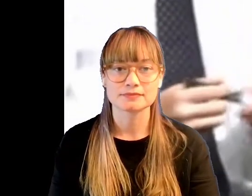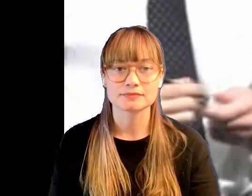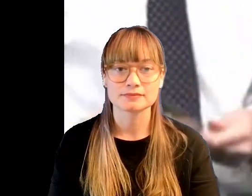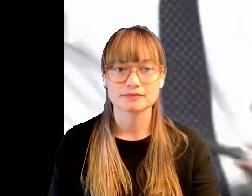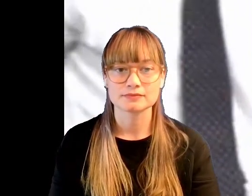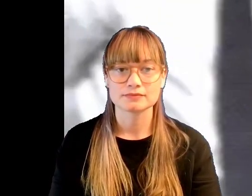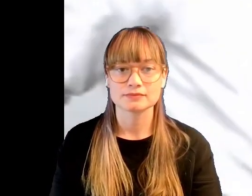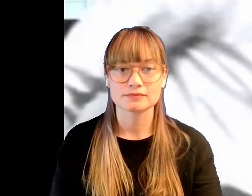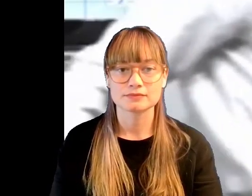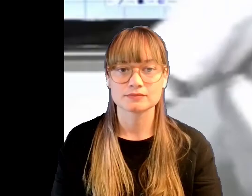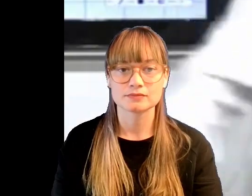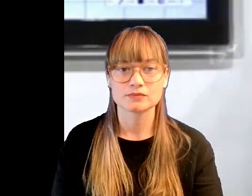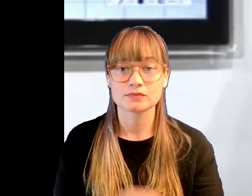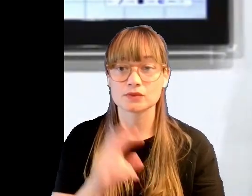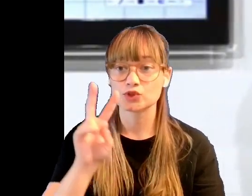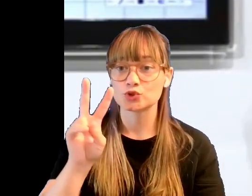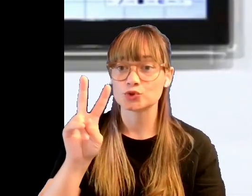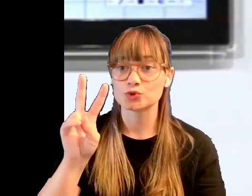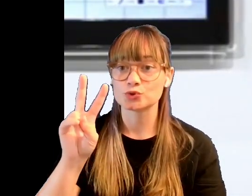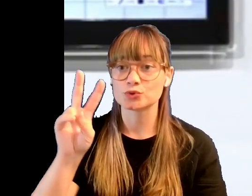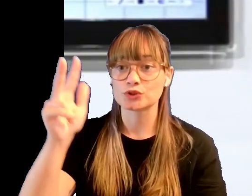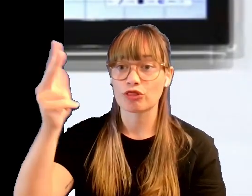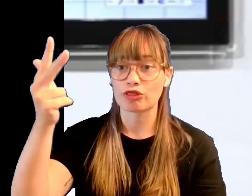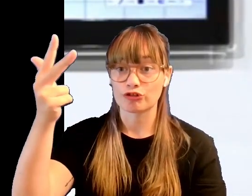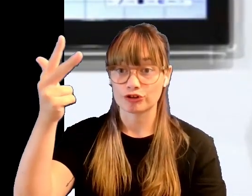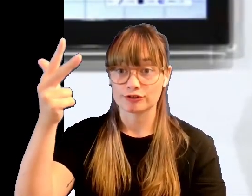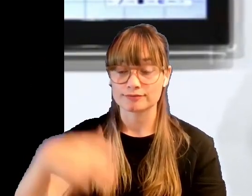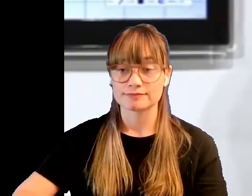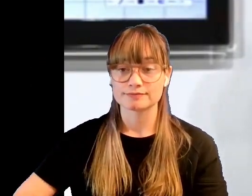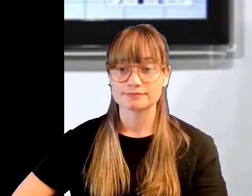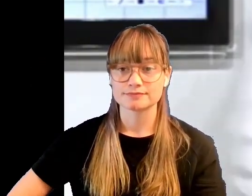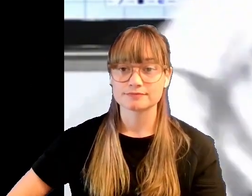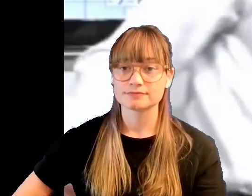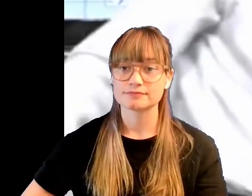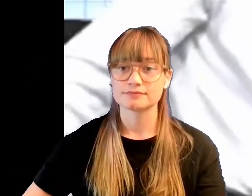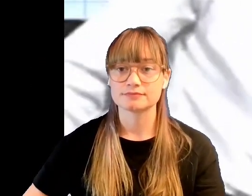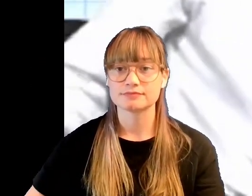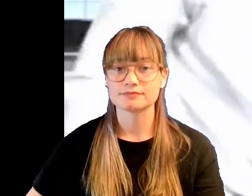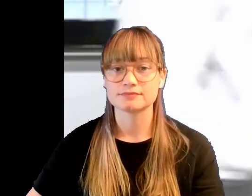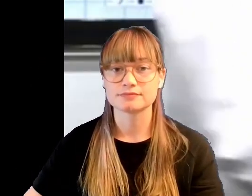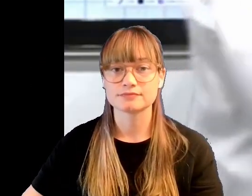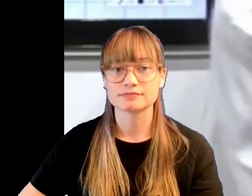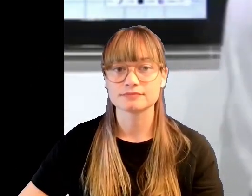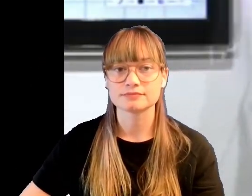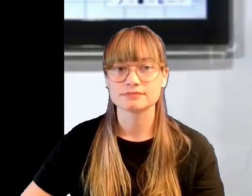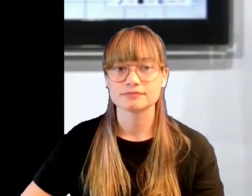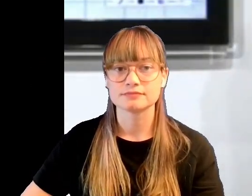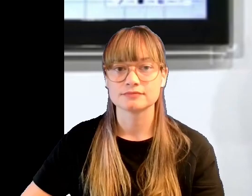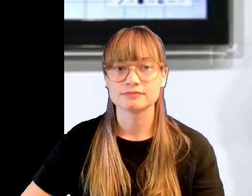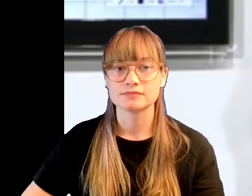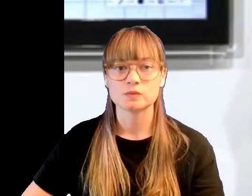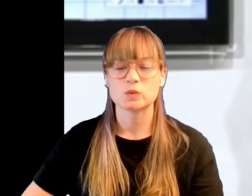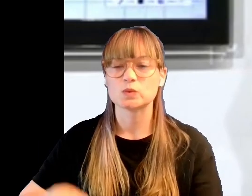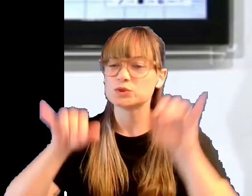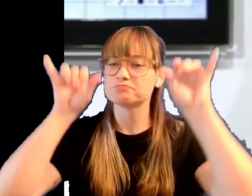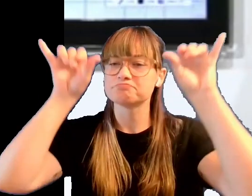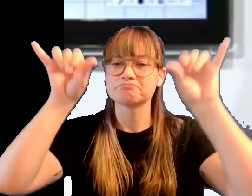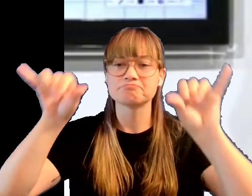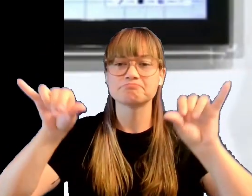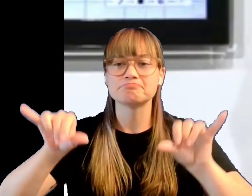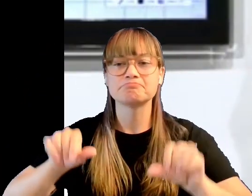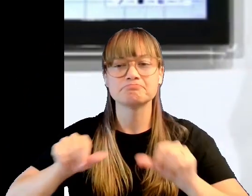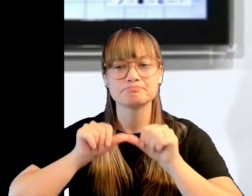2 to the 3rd power, just completing our data table here.